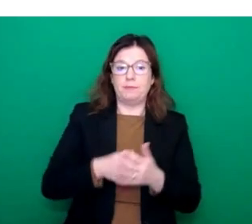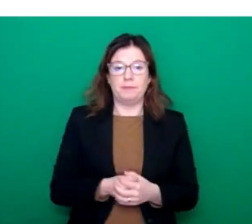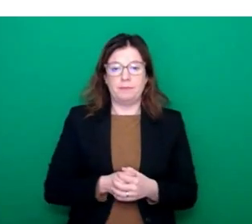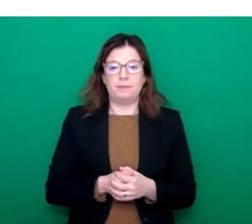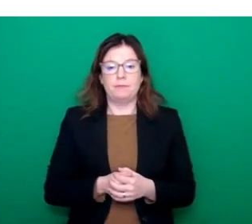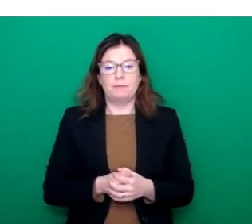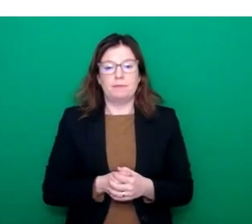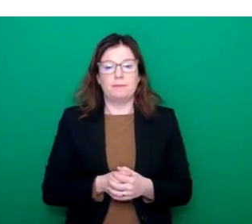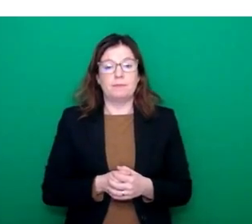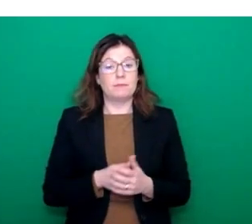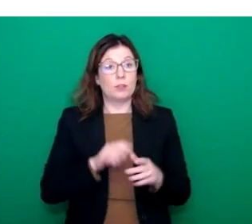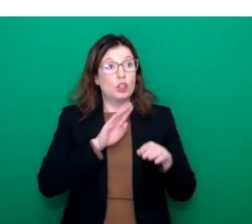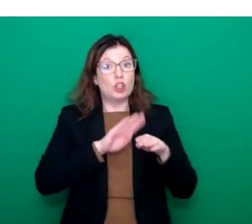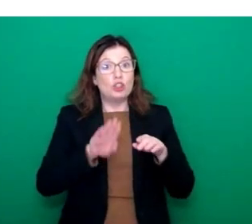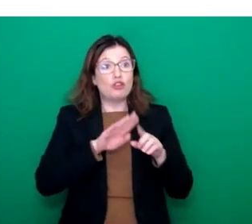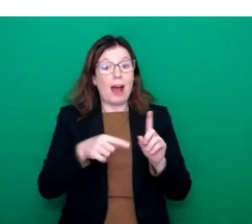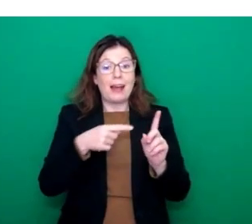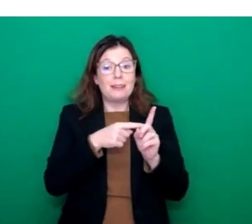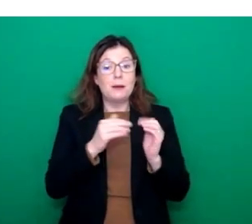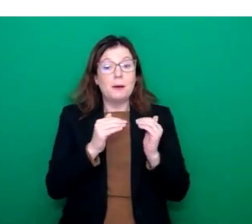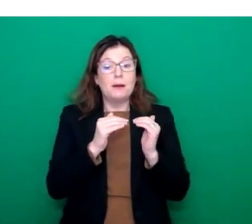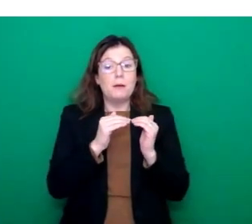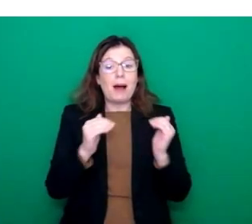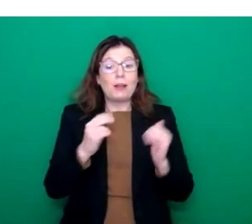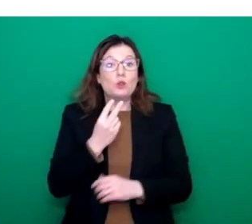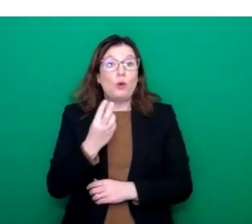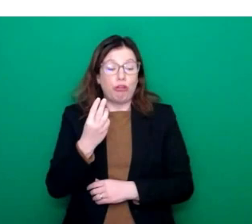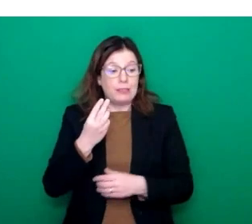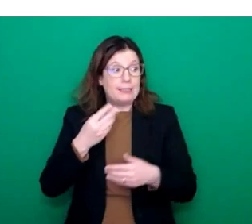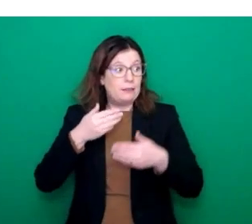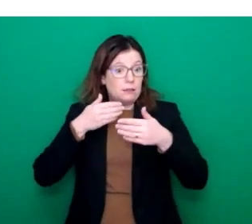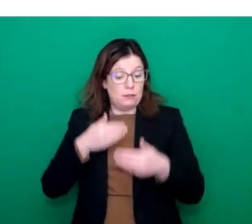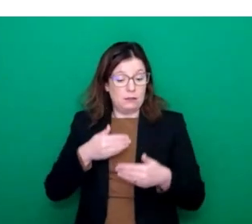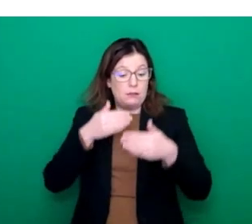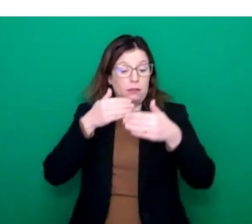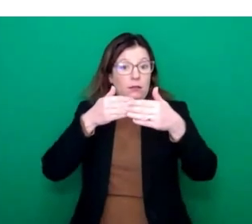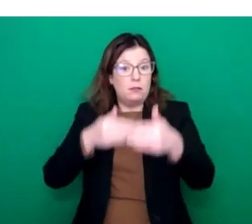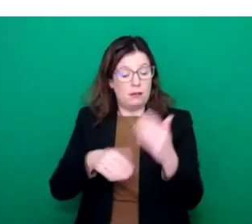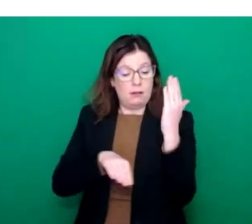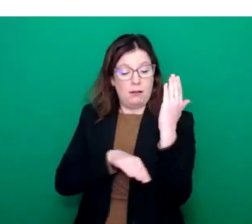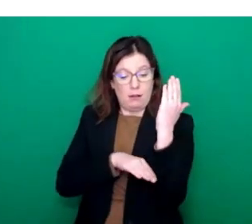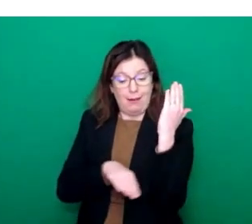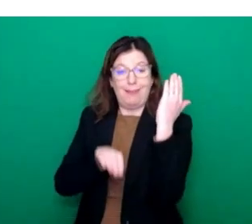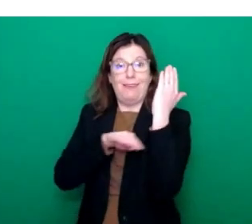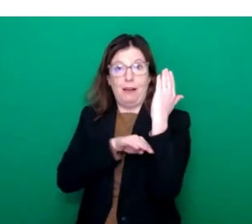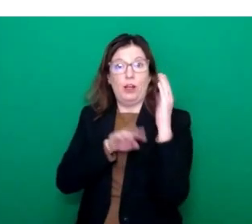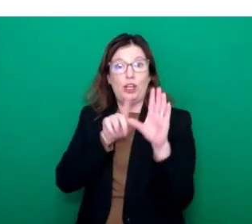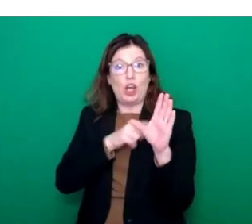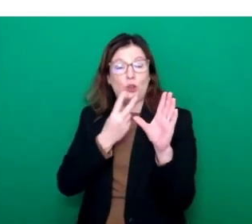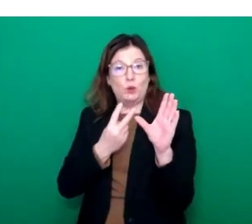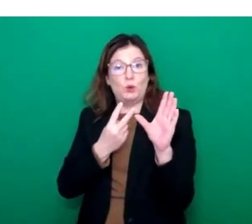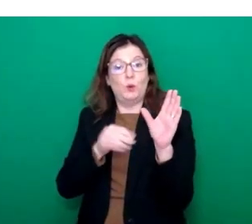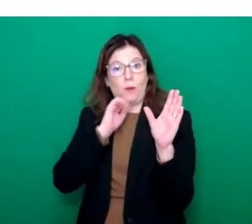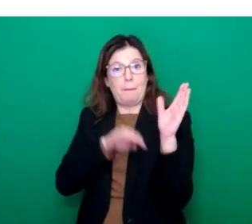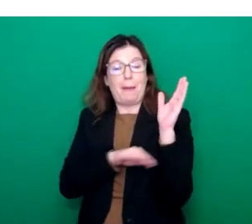as trainees at band 2, 3 in their first year of training, progressing to band 3 in year 2. So we're